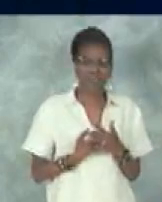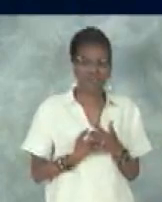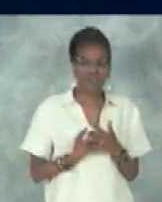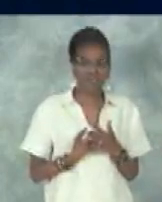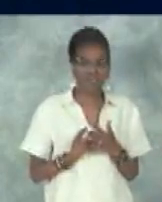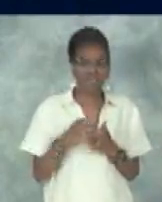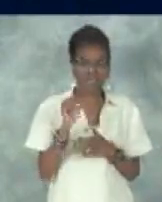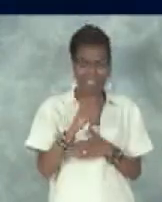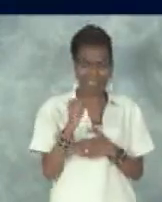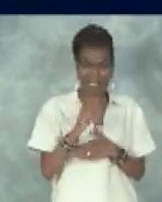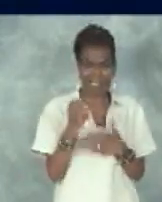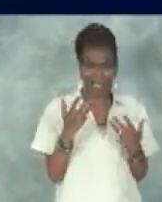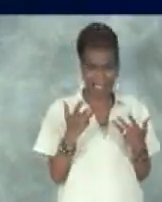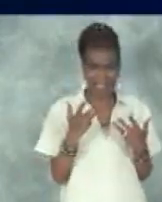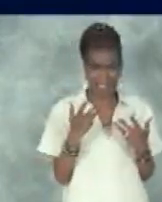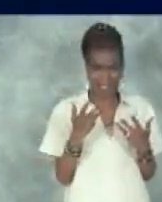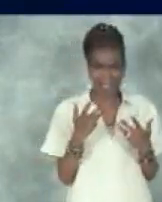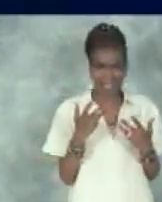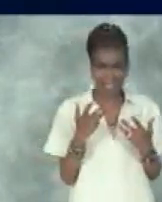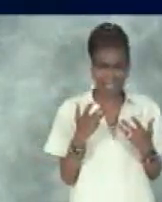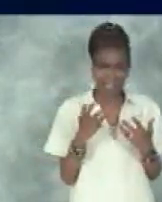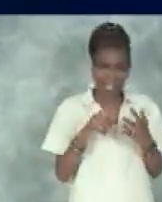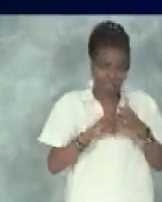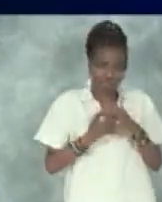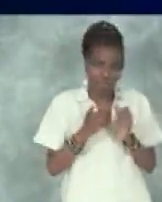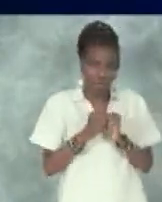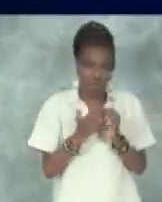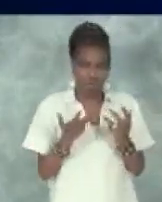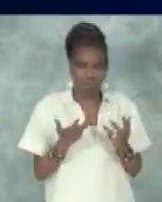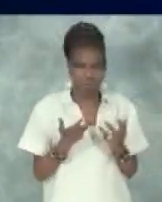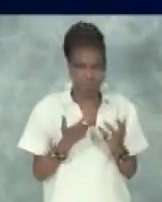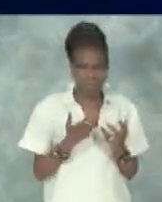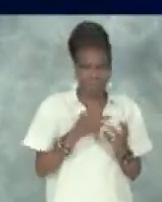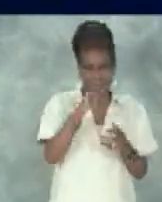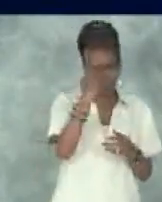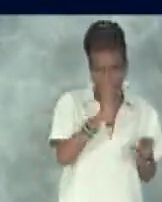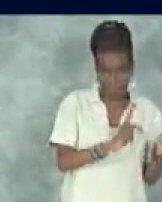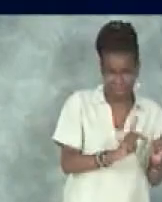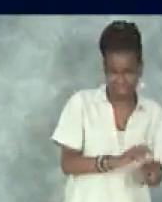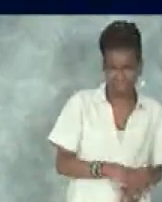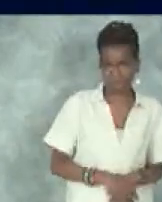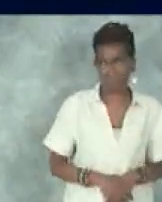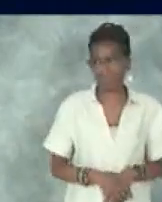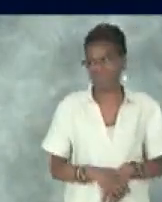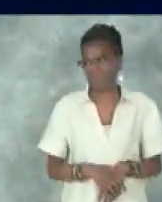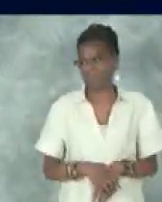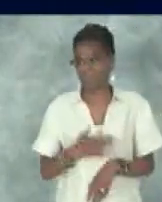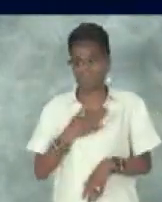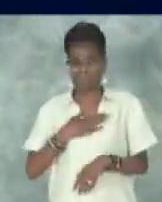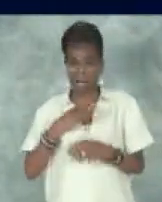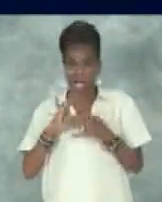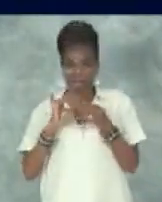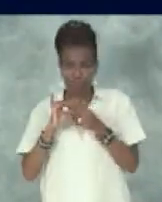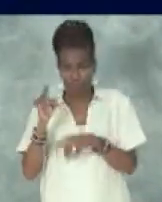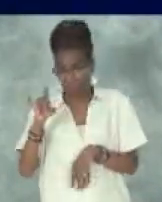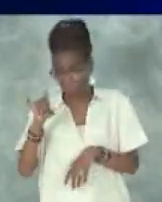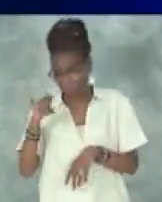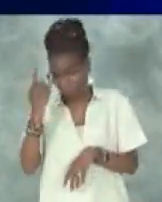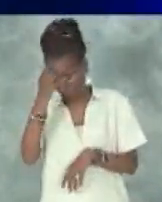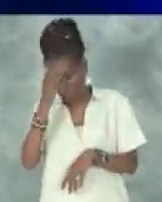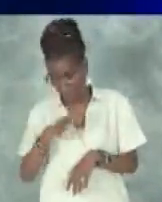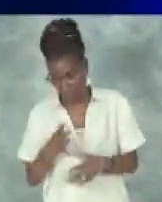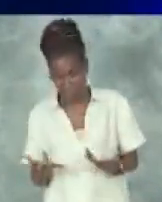but it gets snatched out of black hands. And at times my story as a black man